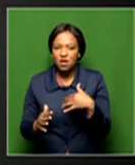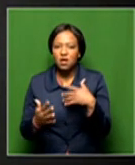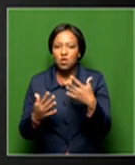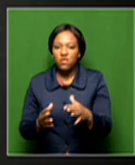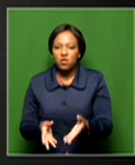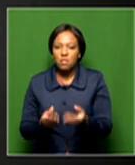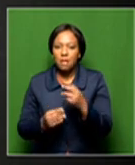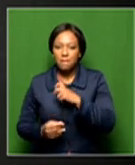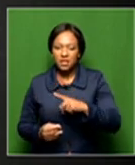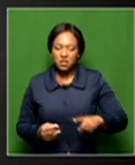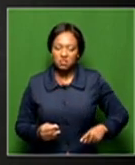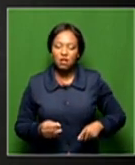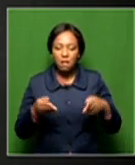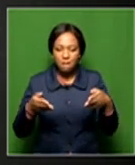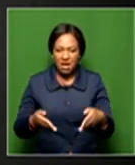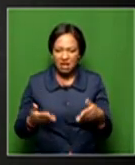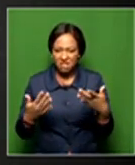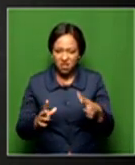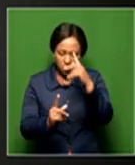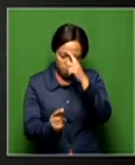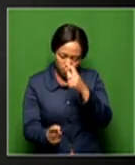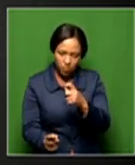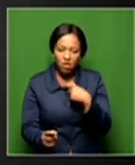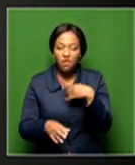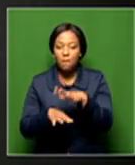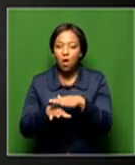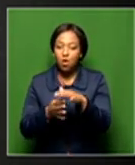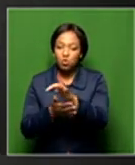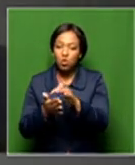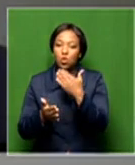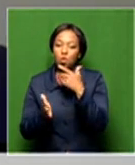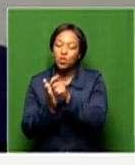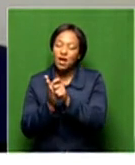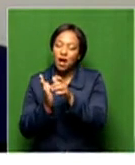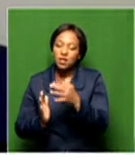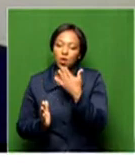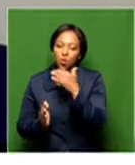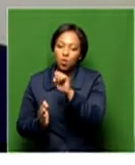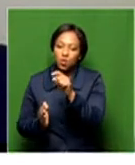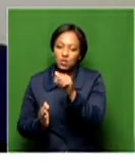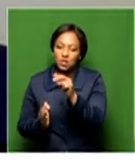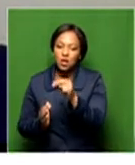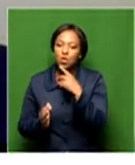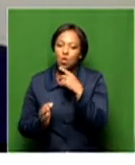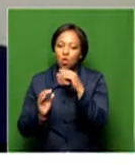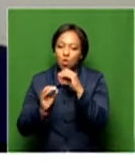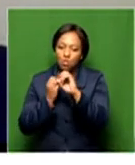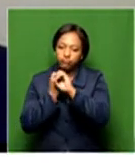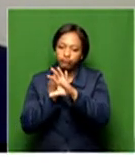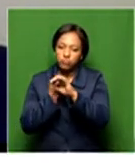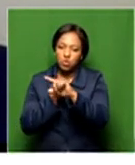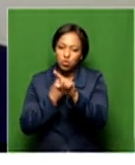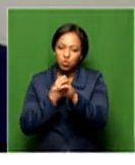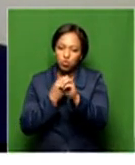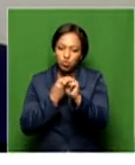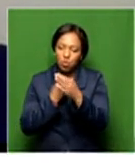a presidential burial. Well, for more on this story, let's speak to its writer, Stan, who's joining us via Zoom. Stan, a very good morning to you. Thanks for joining